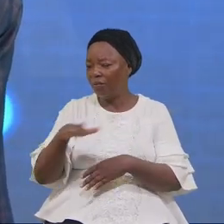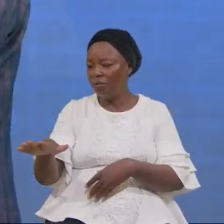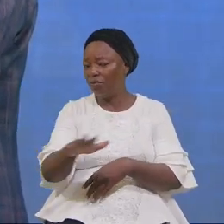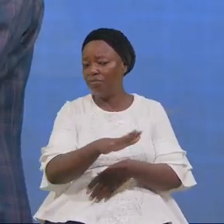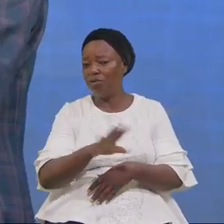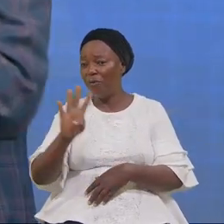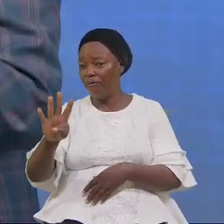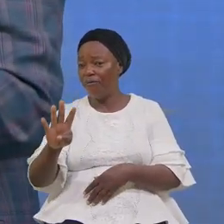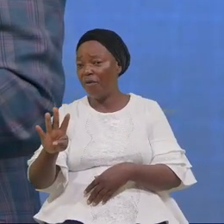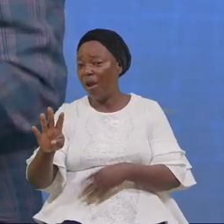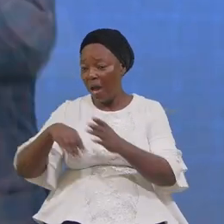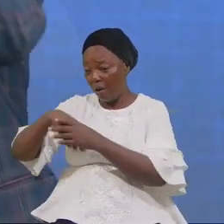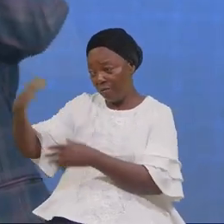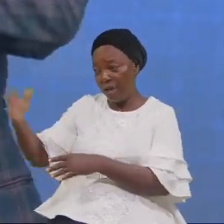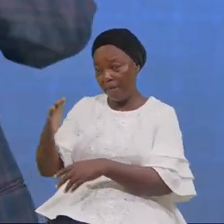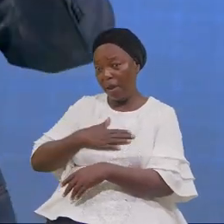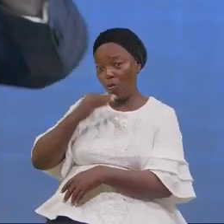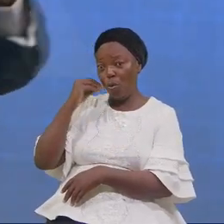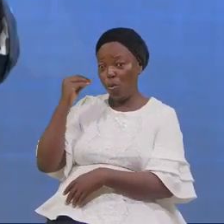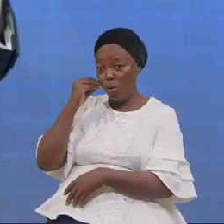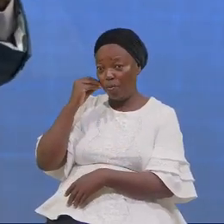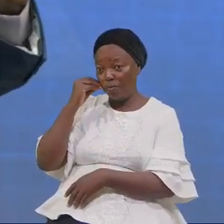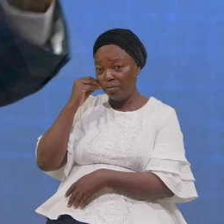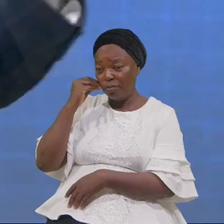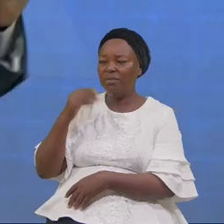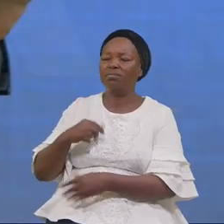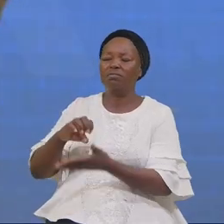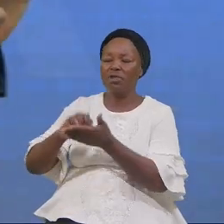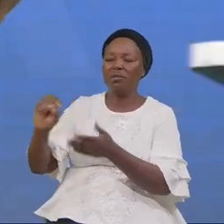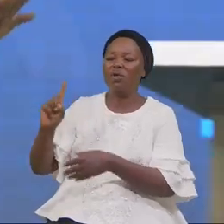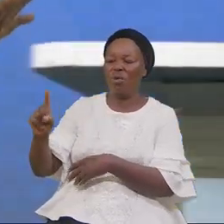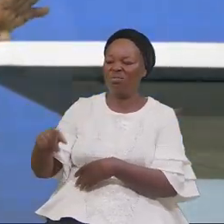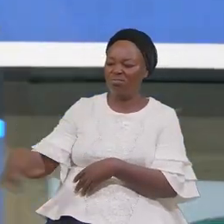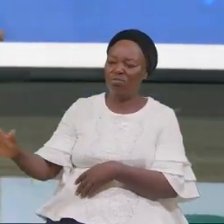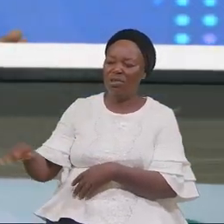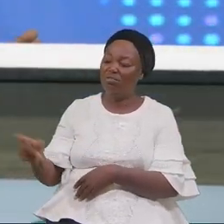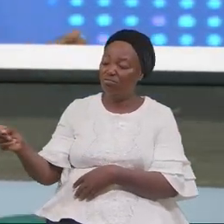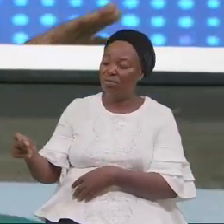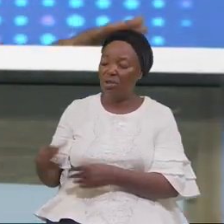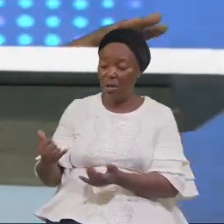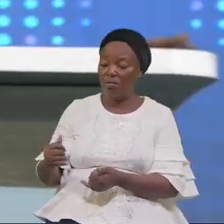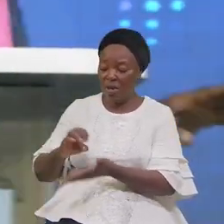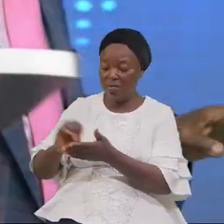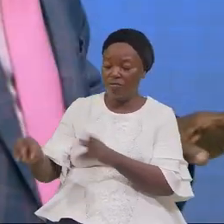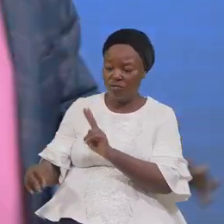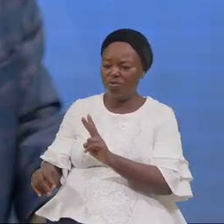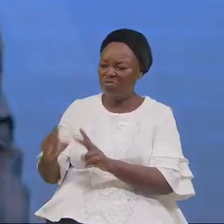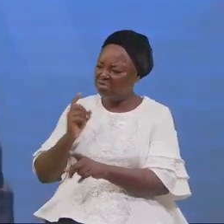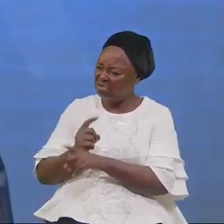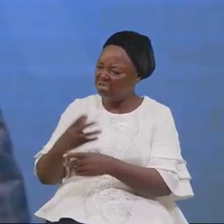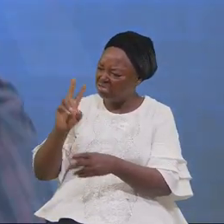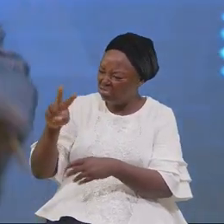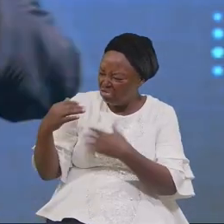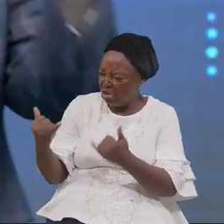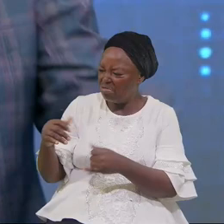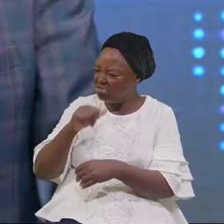concubines, I've subtracted 1. I've subtracted 2. Now I only go to 2.